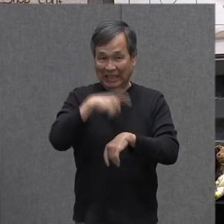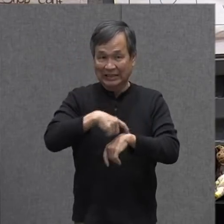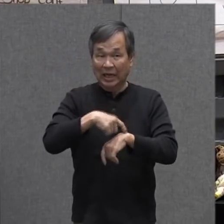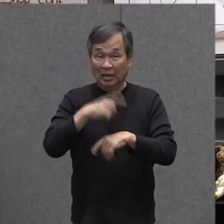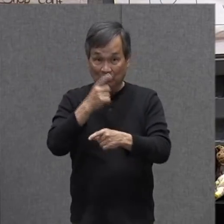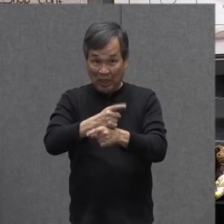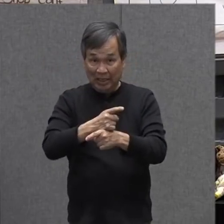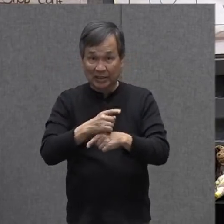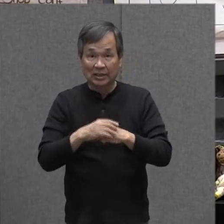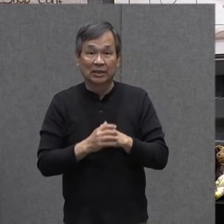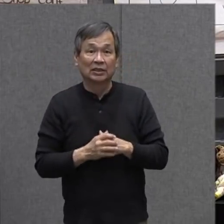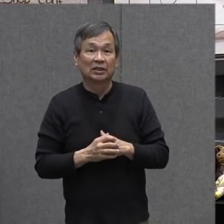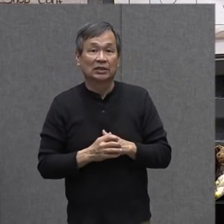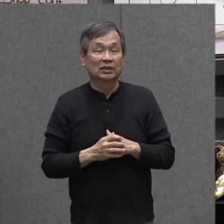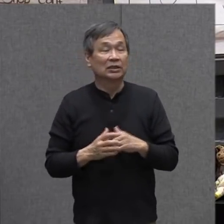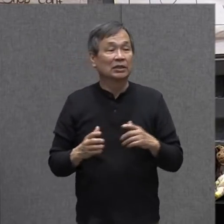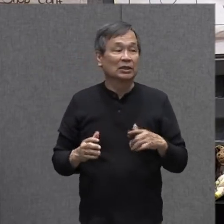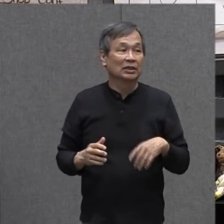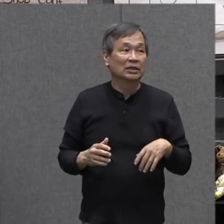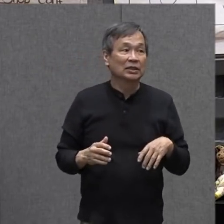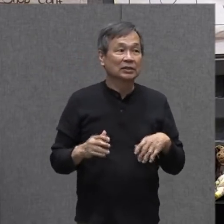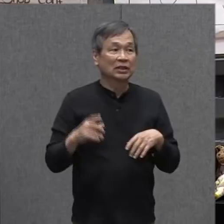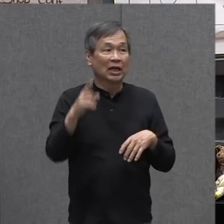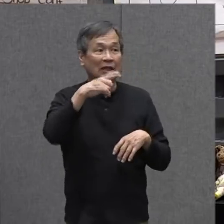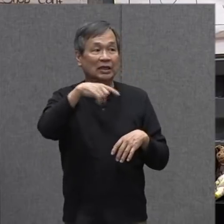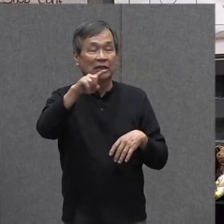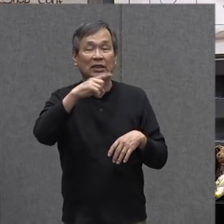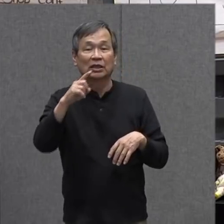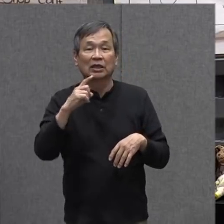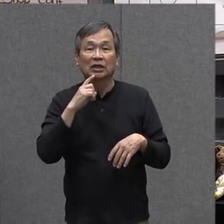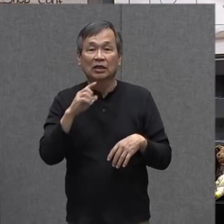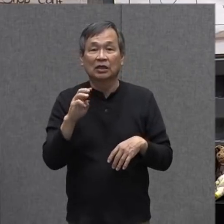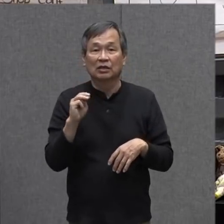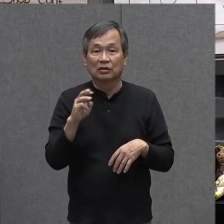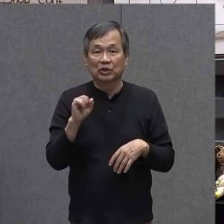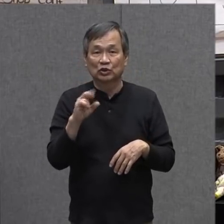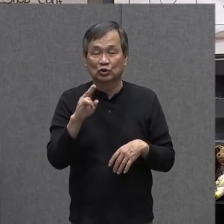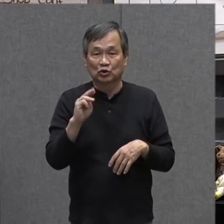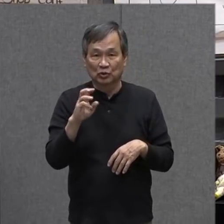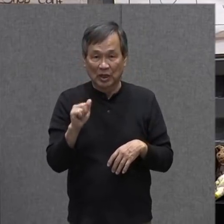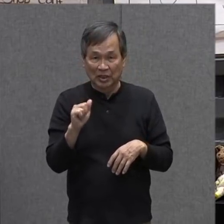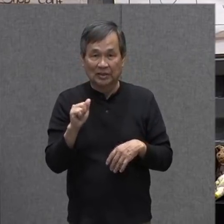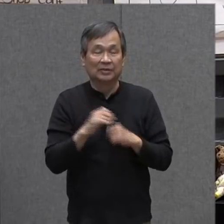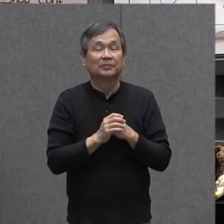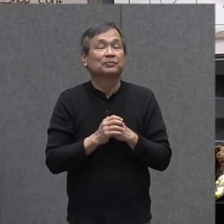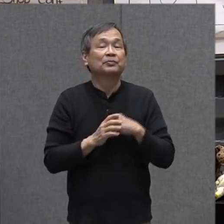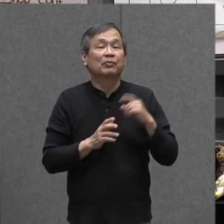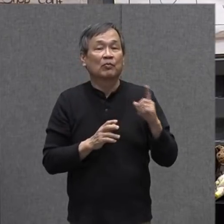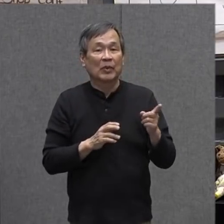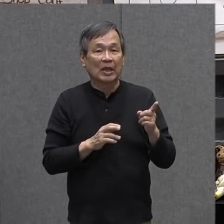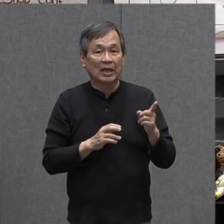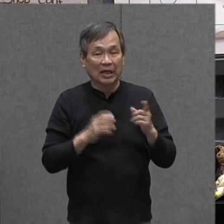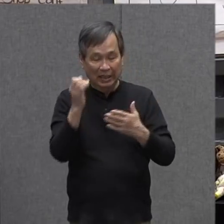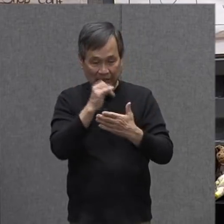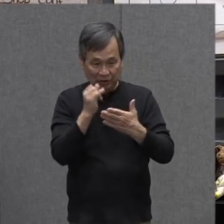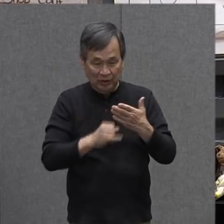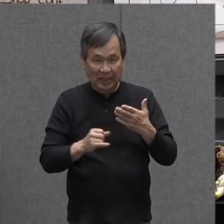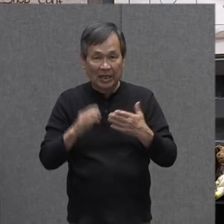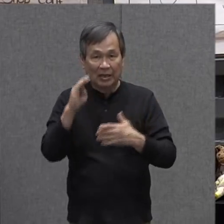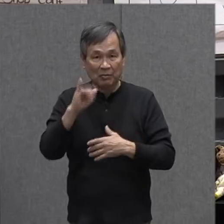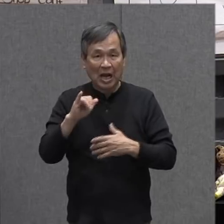lesser than 1. It's the biggest one. Okay, well, I disagree. I think that one fits. Yeah? I